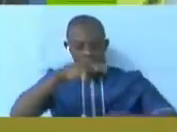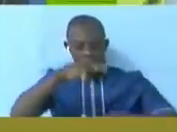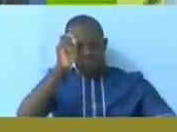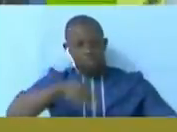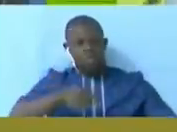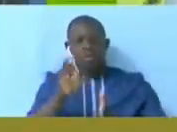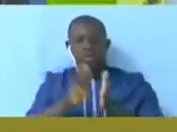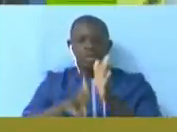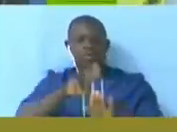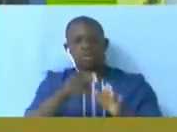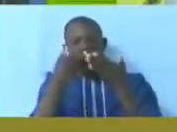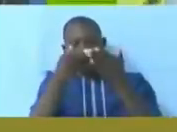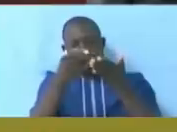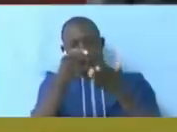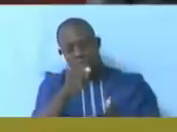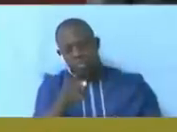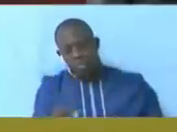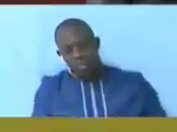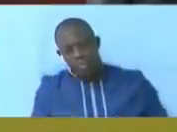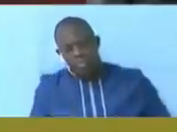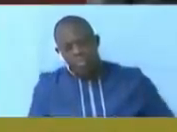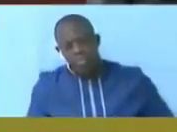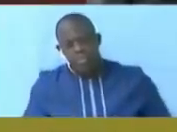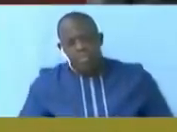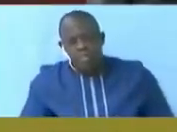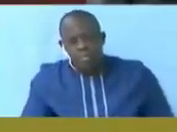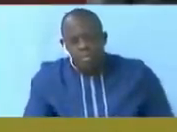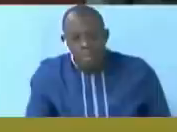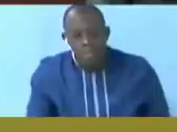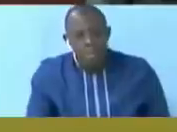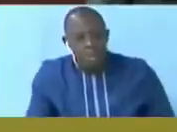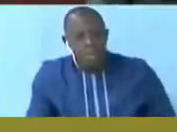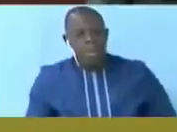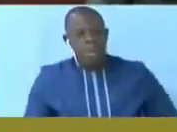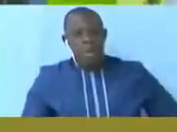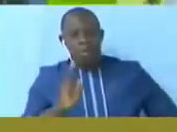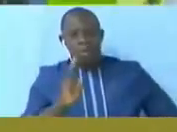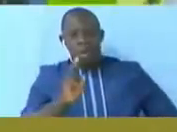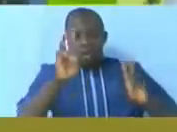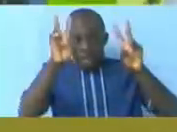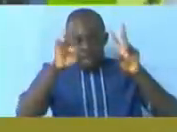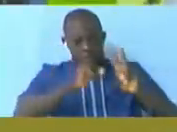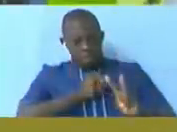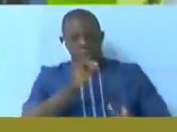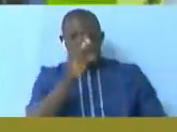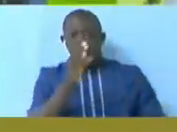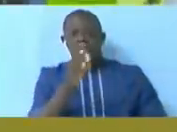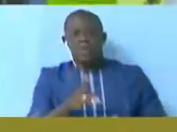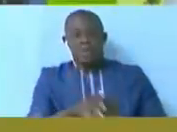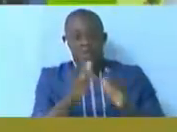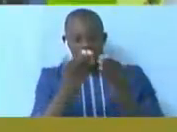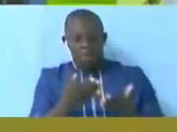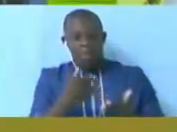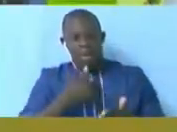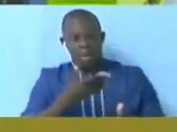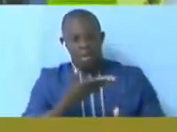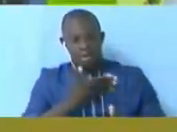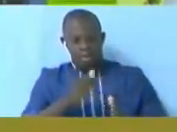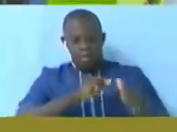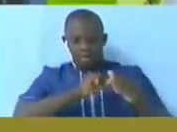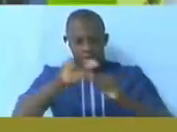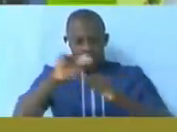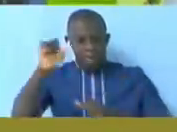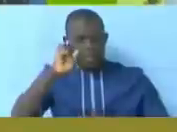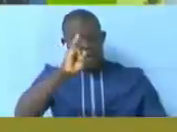24 hours. But Jammeh himself said it. He said, it's now that I have got the best Inspector General